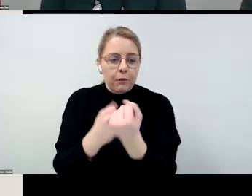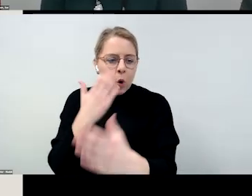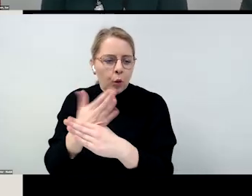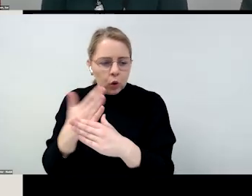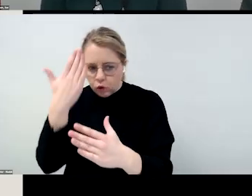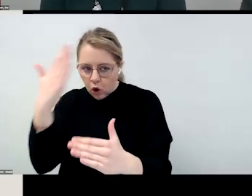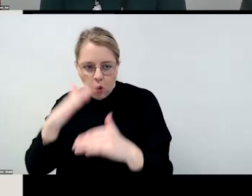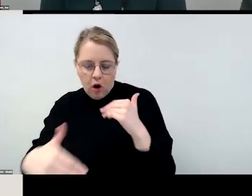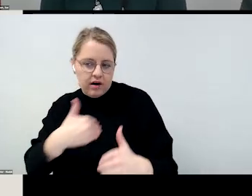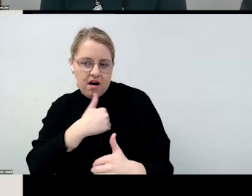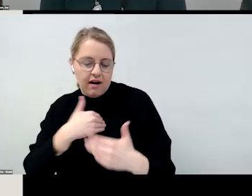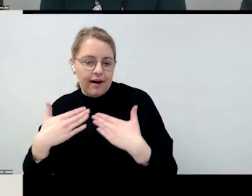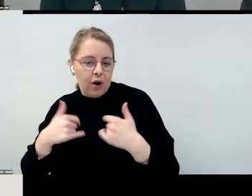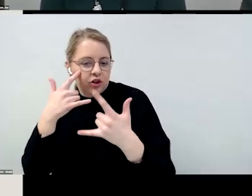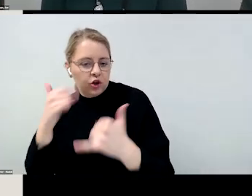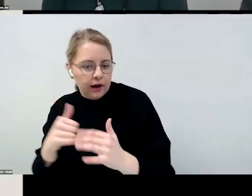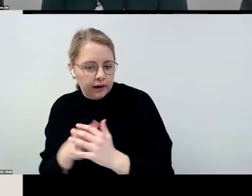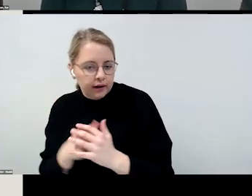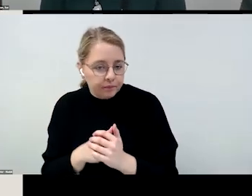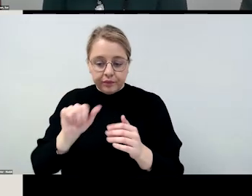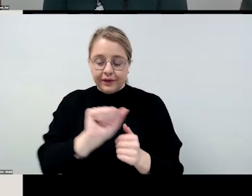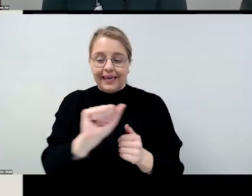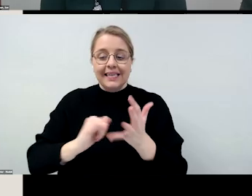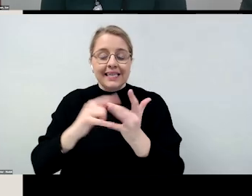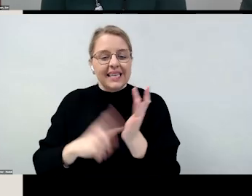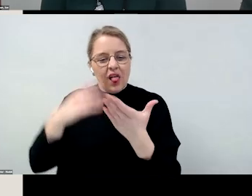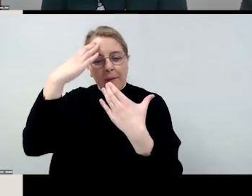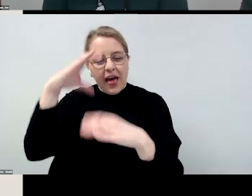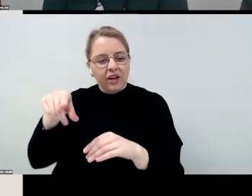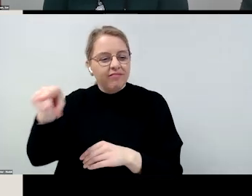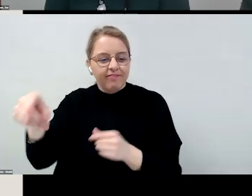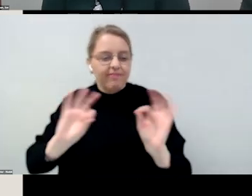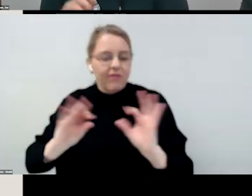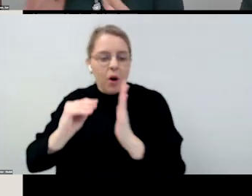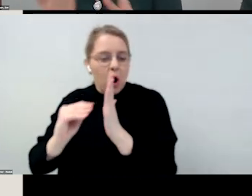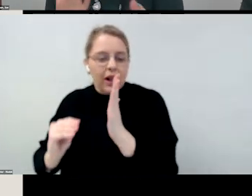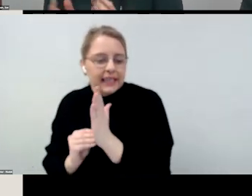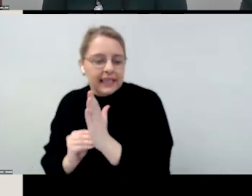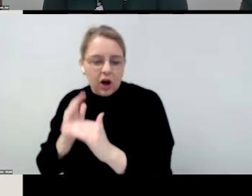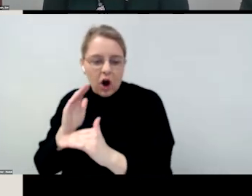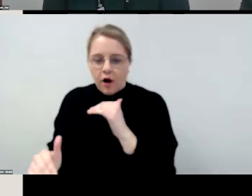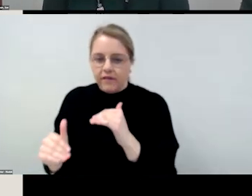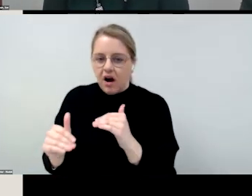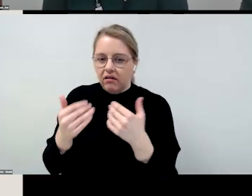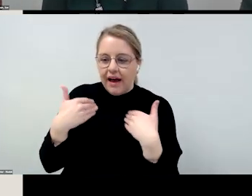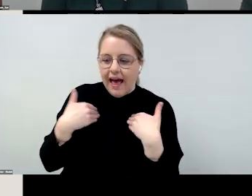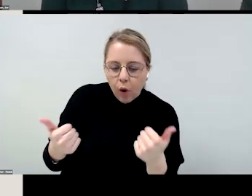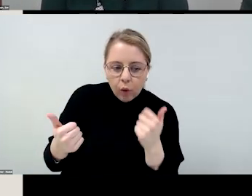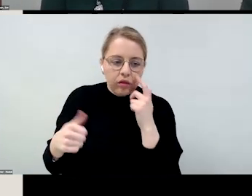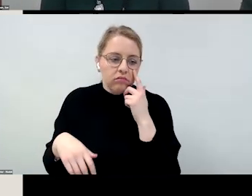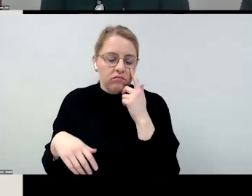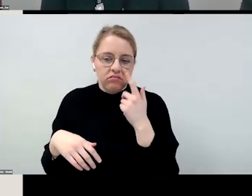The SIL service and core support organisations don't really have specific policies regarding preventive health because they don't really see it as within their